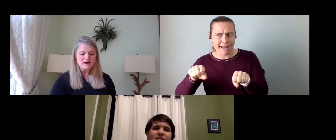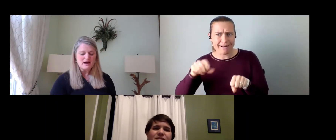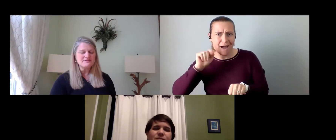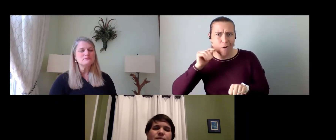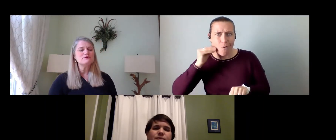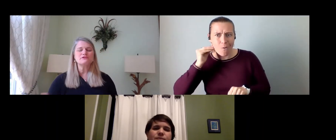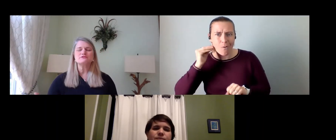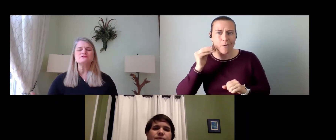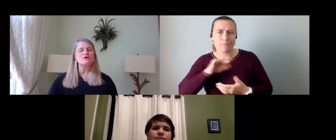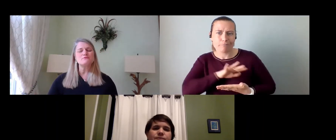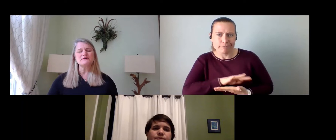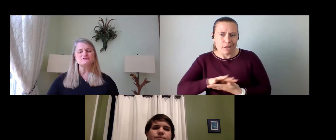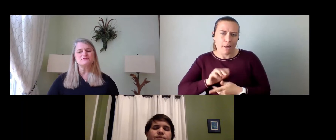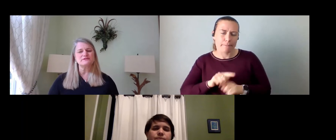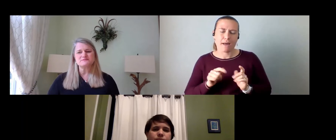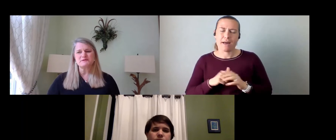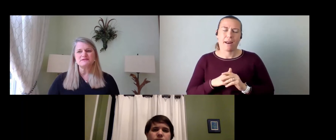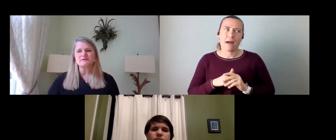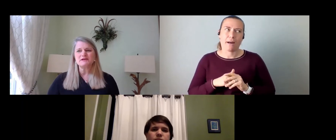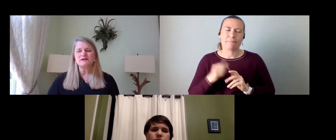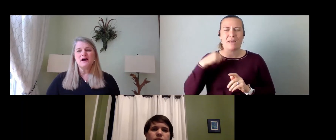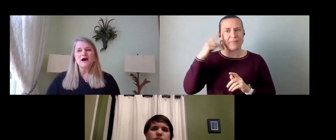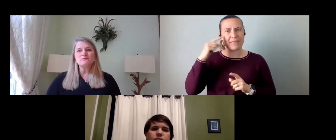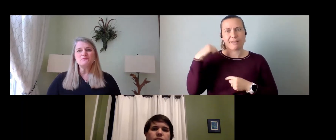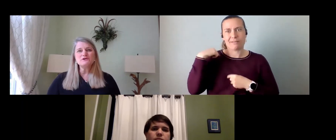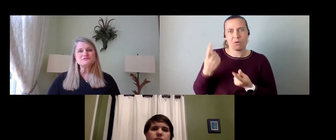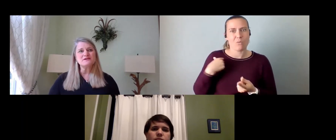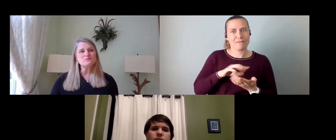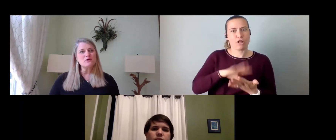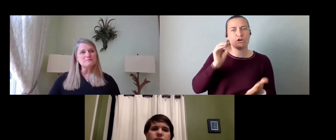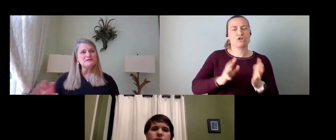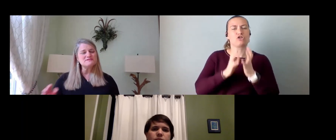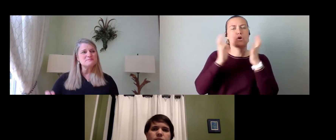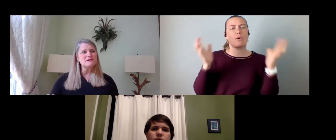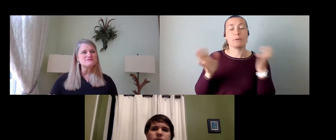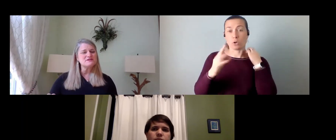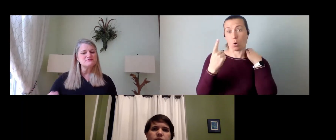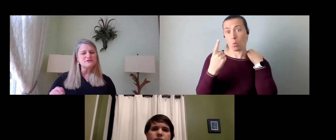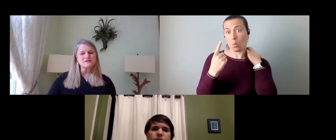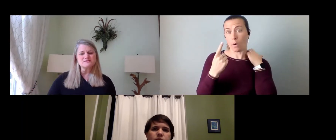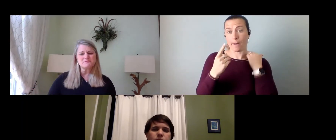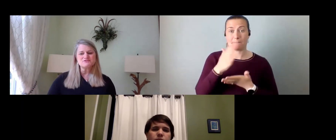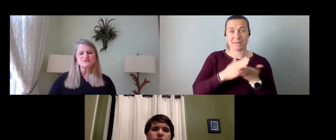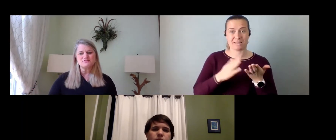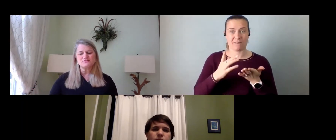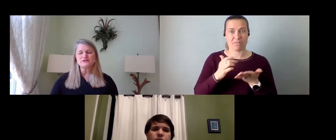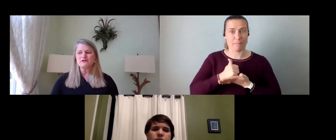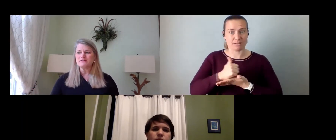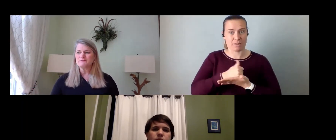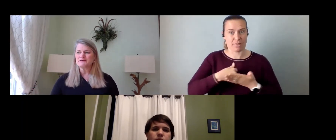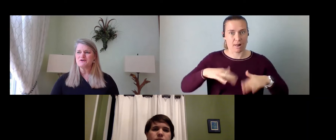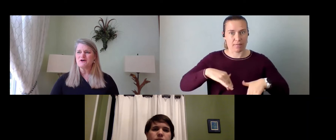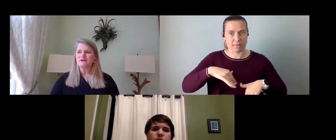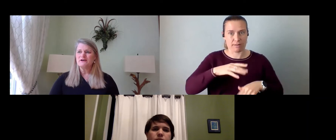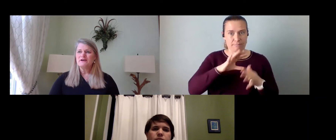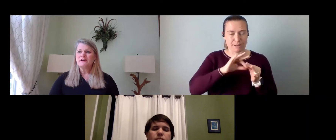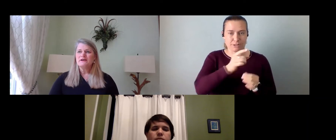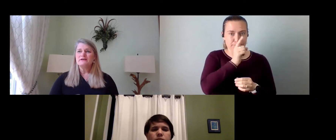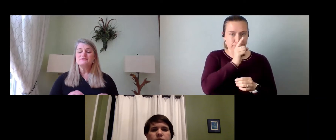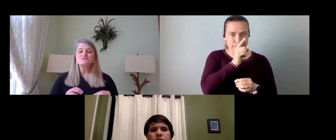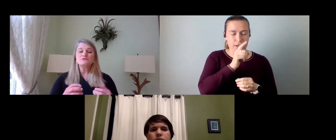But I think we've learned so much during this pandemic. I will say the one piece of the puzzle I forgot to mention early on in my